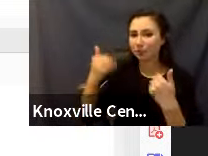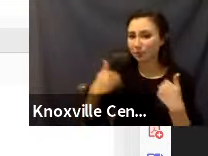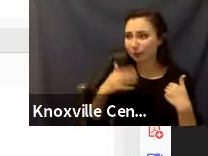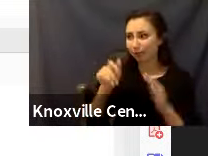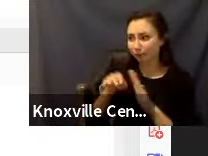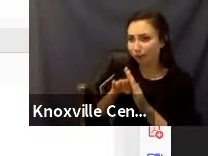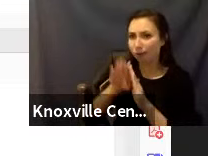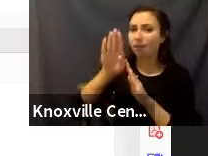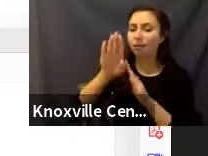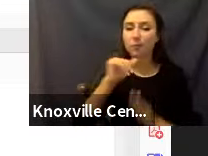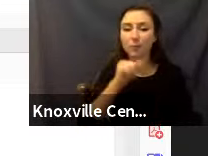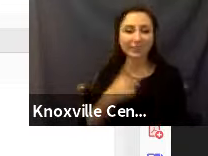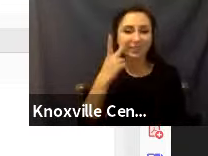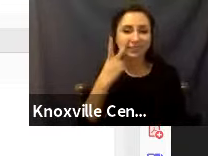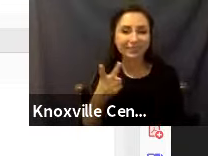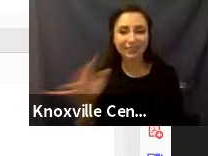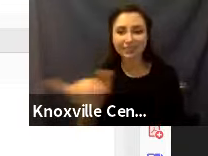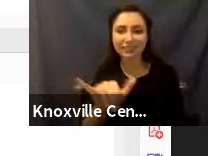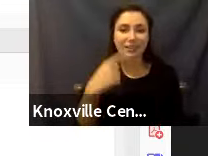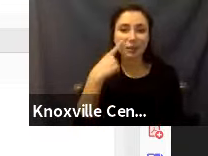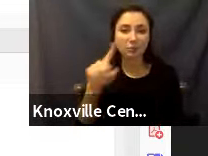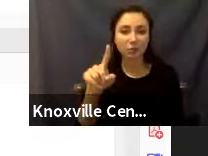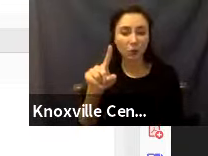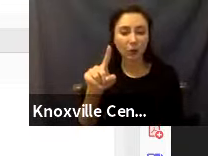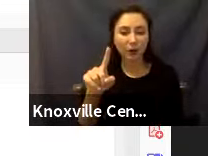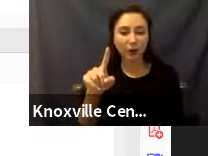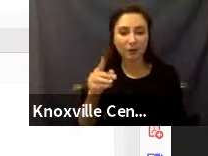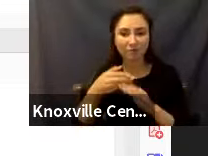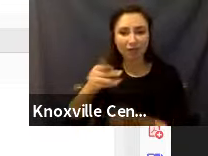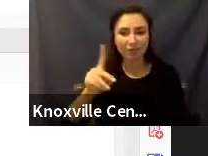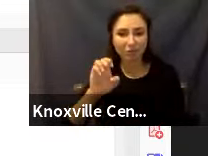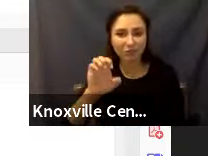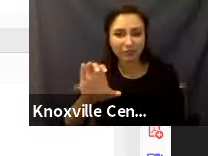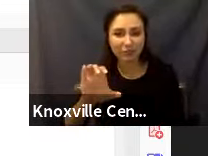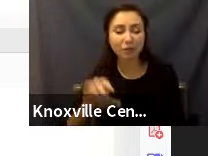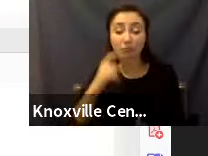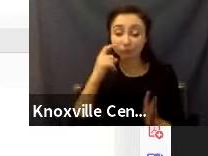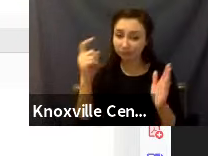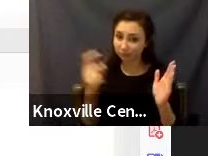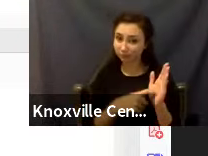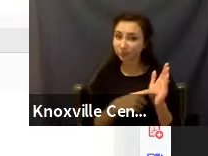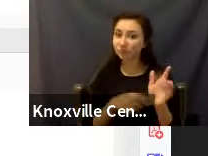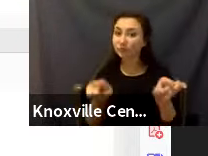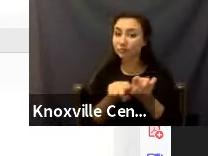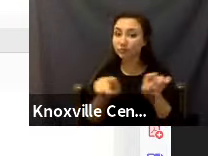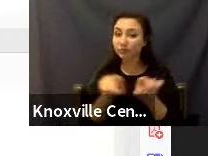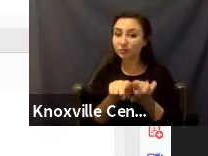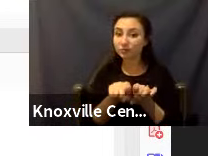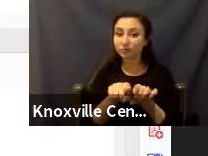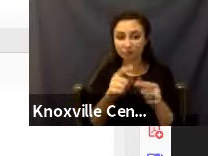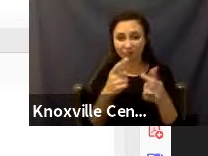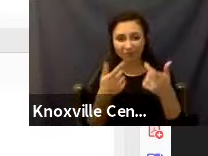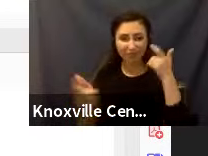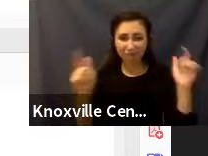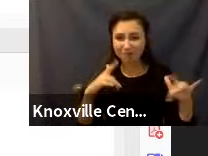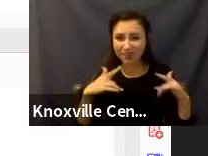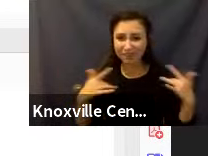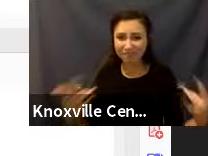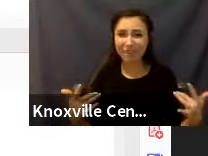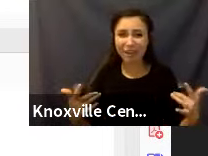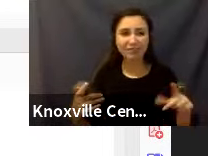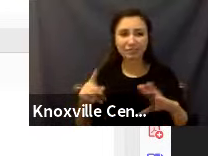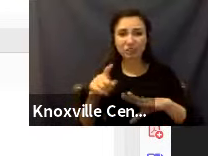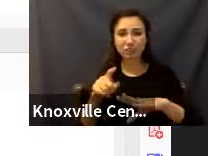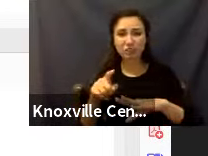that, but we didn't see the post-December holiday spike. One thing that we've come to recognize is these super spreader events seem to take longer